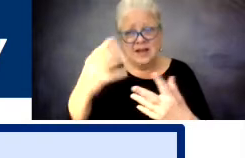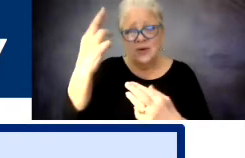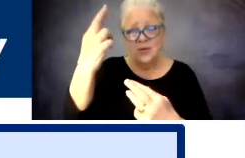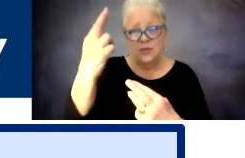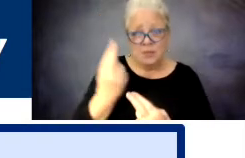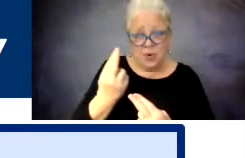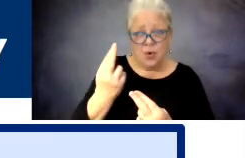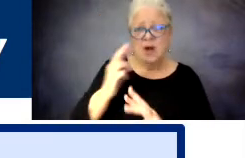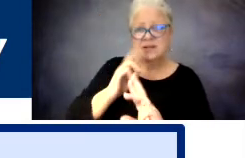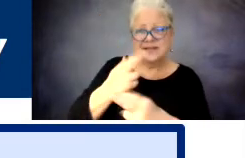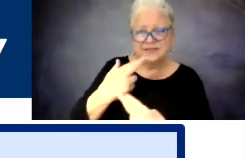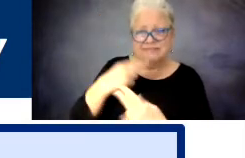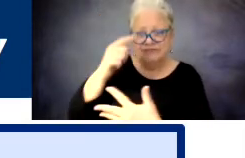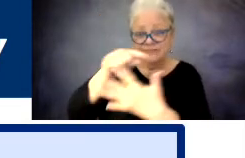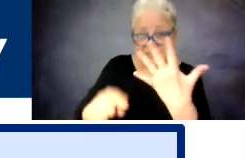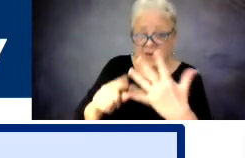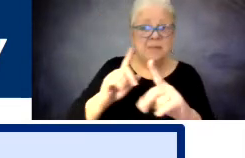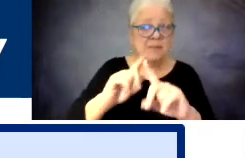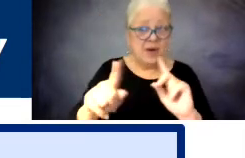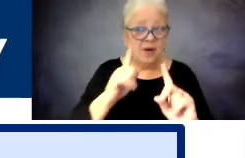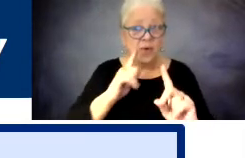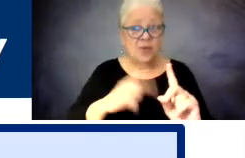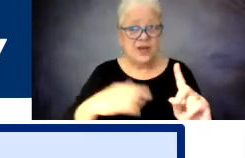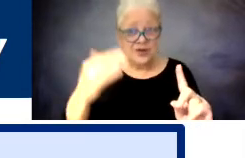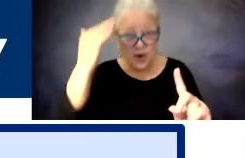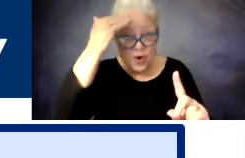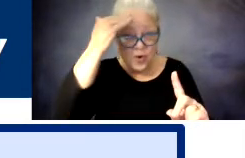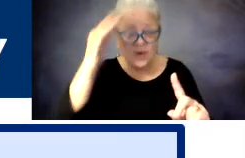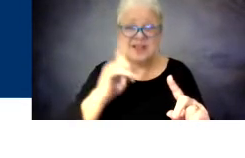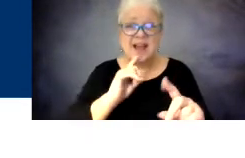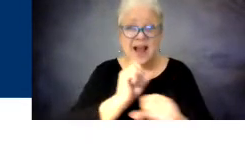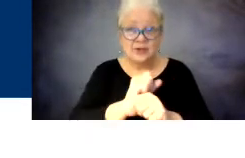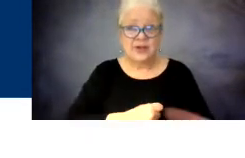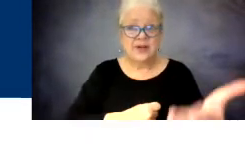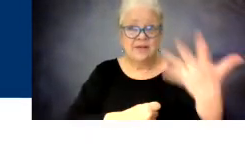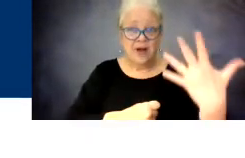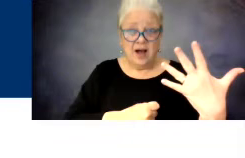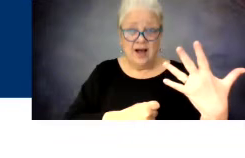situations actually get reported to the appropriate authorities.